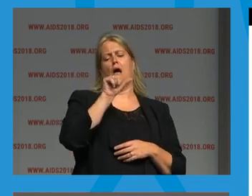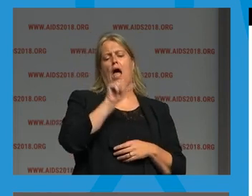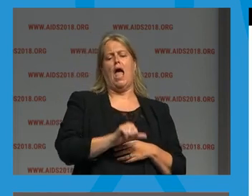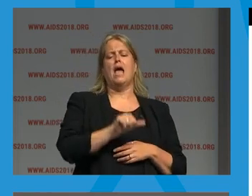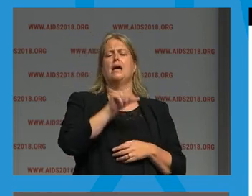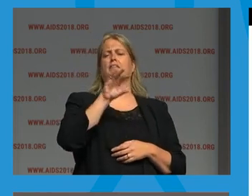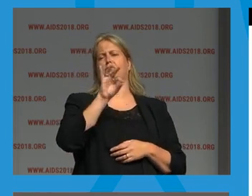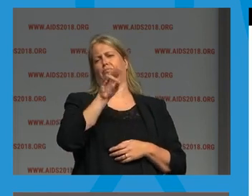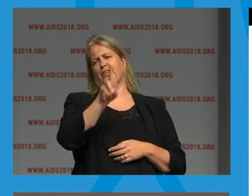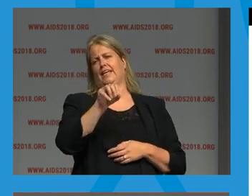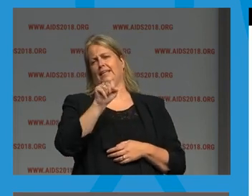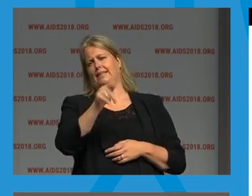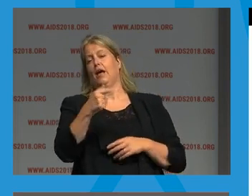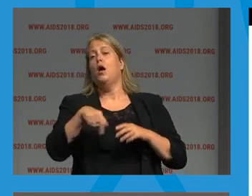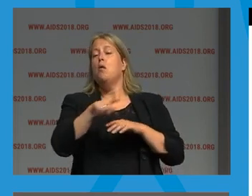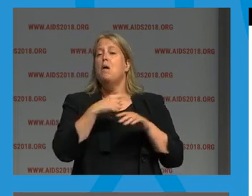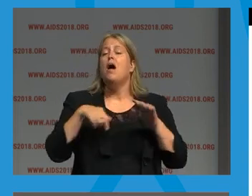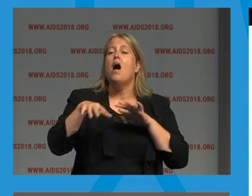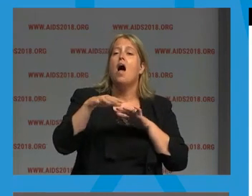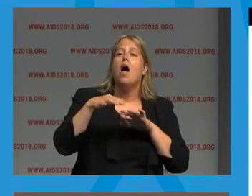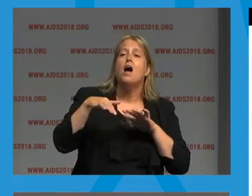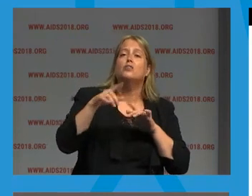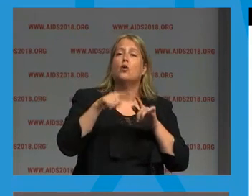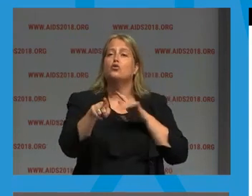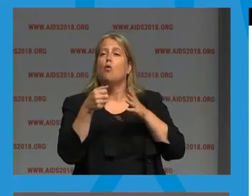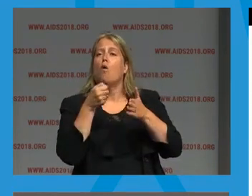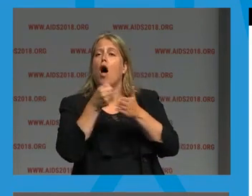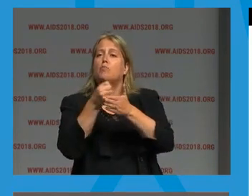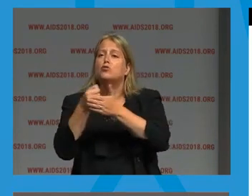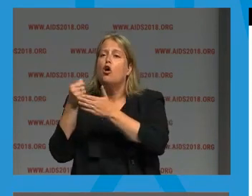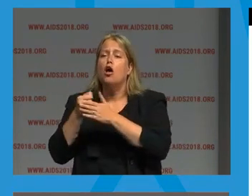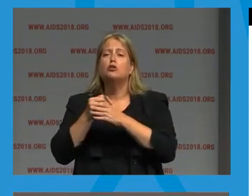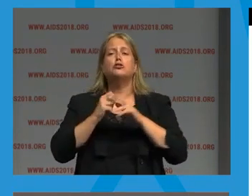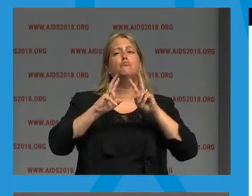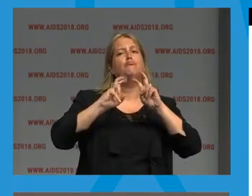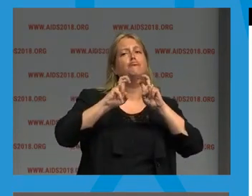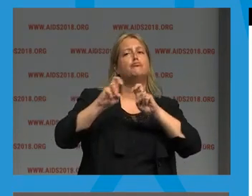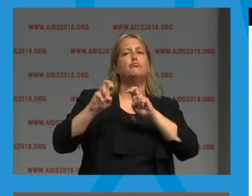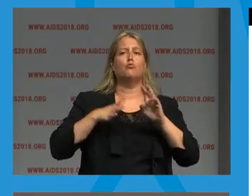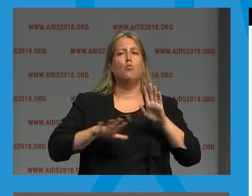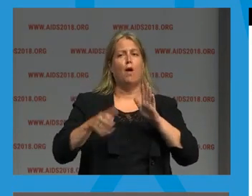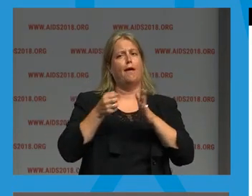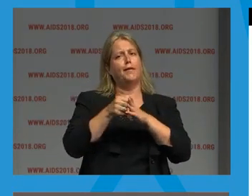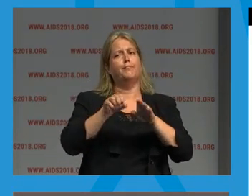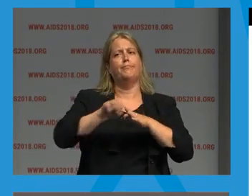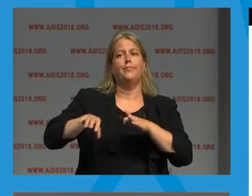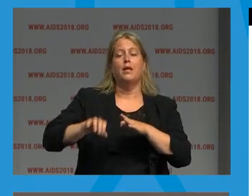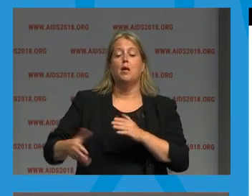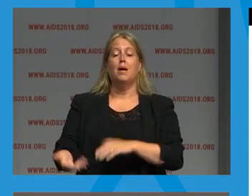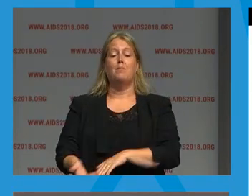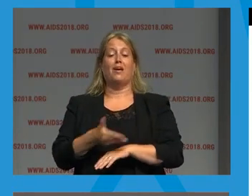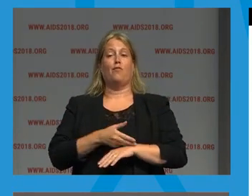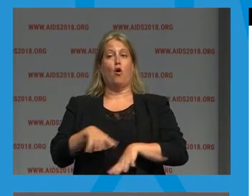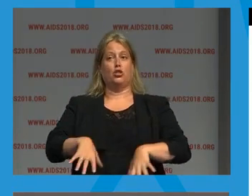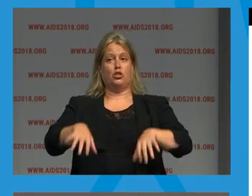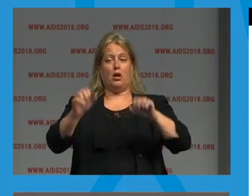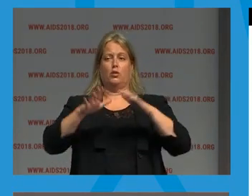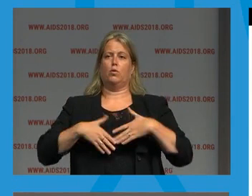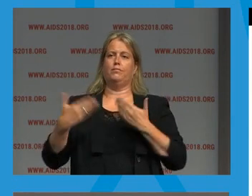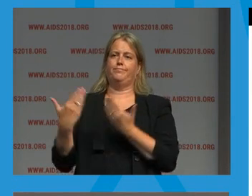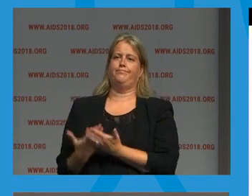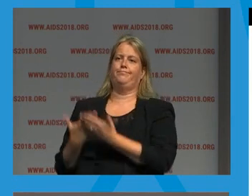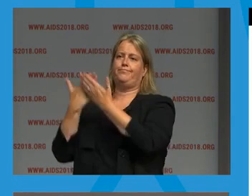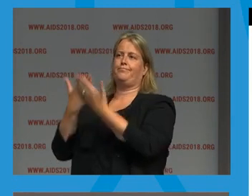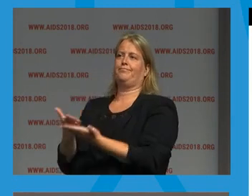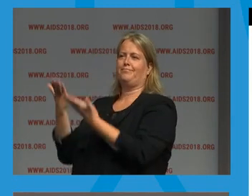with, as well as some of the formidable obstacles. Before I start, I would like to dedicate this lecture to Bonnie Matheson, a